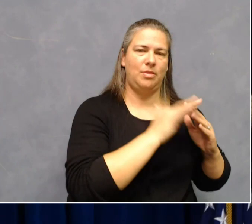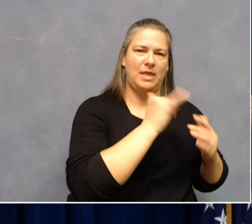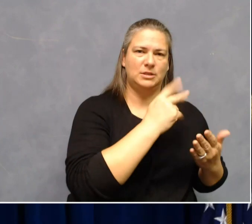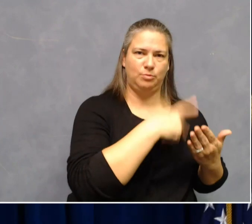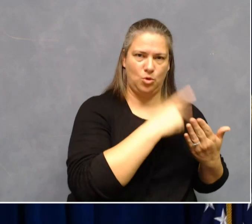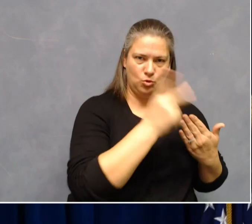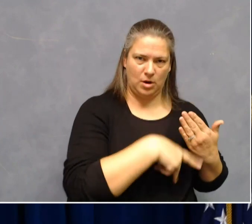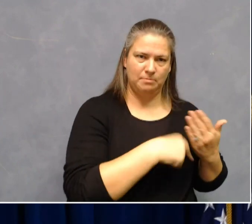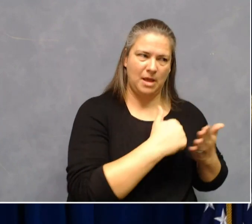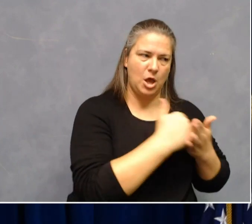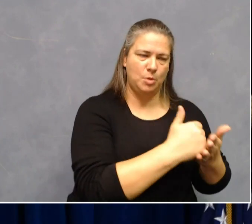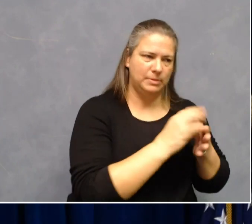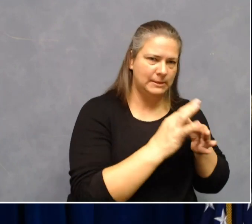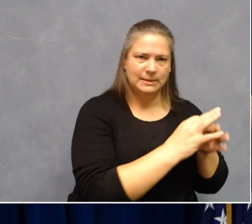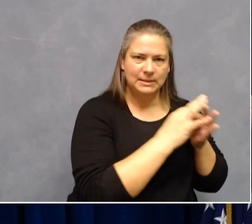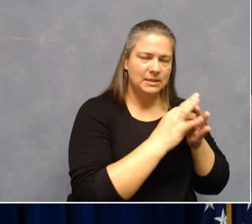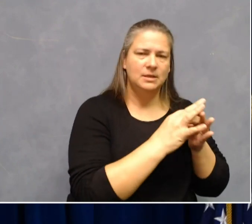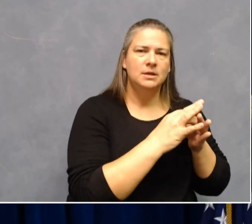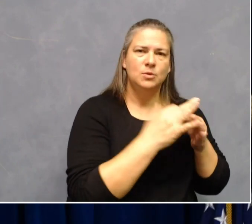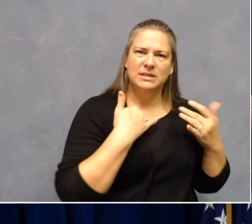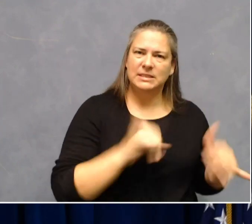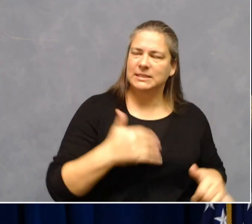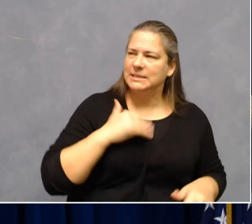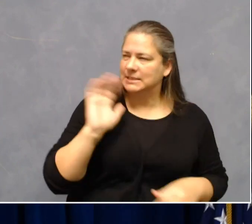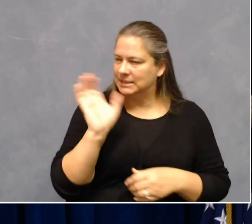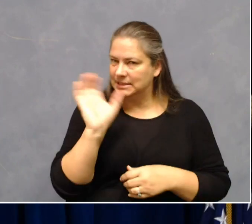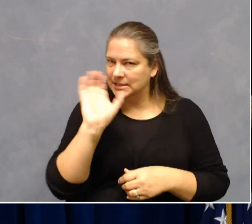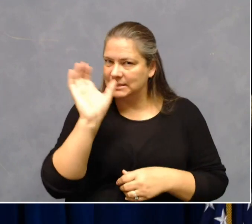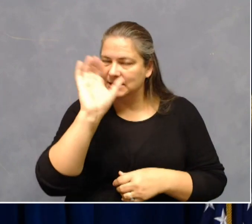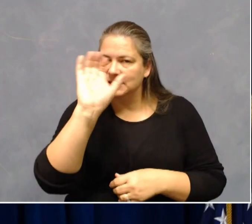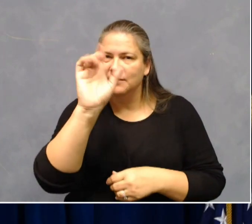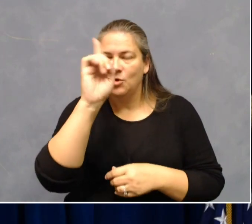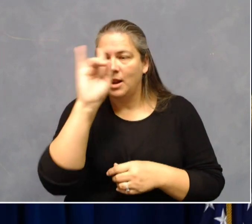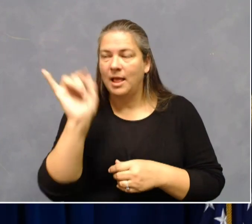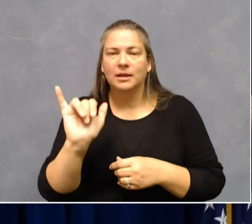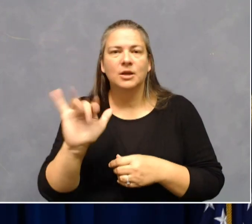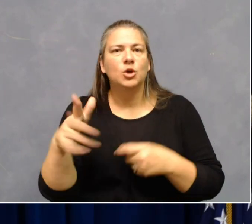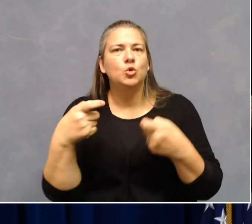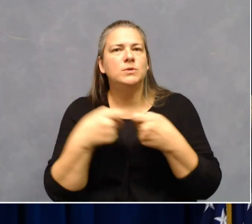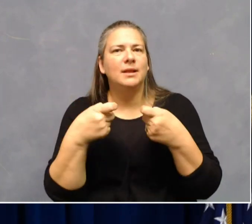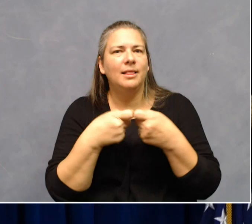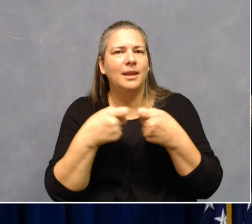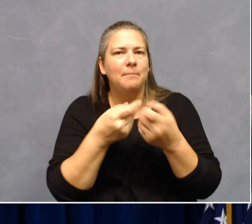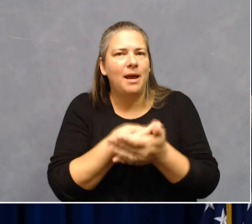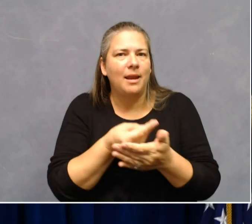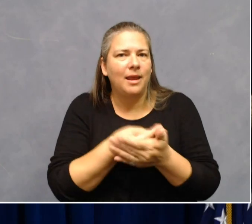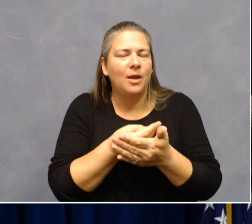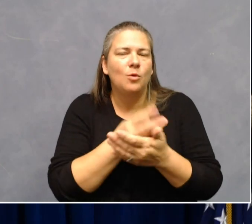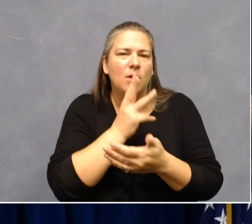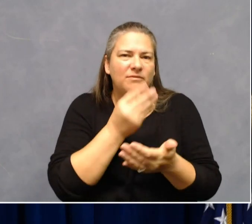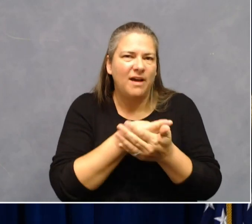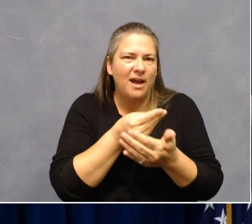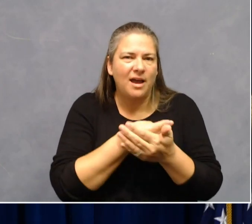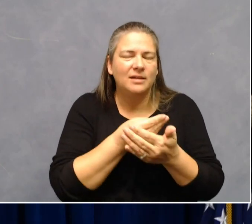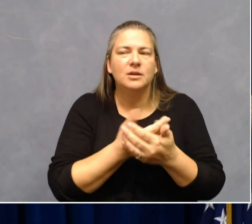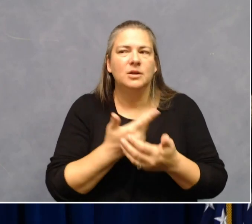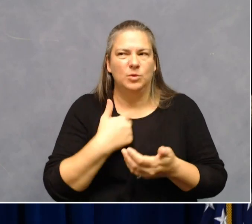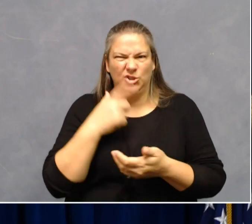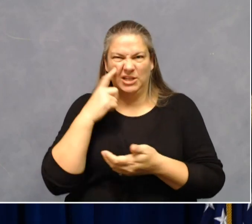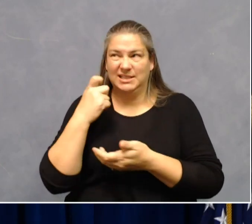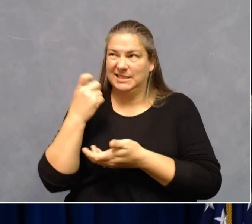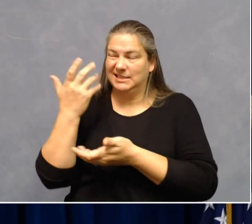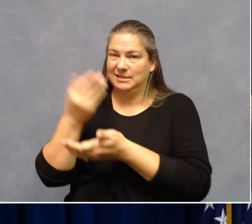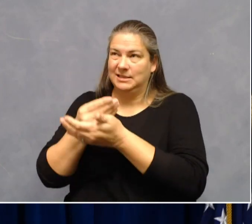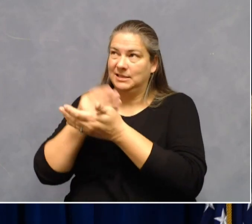want to keep looking for ways like the utility dollars and fund we just put together, like Medicaid